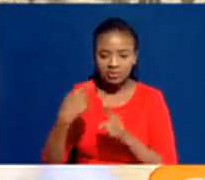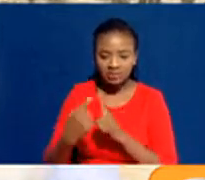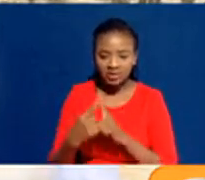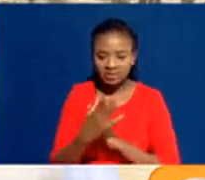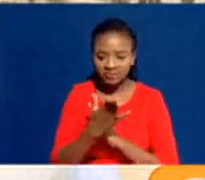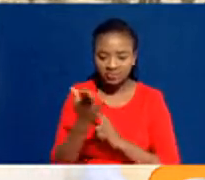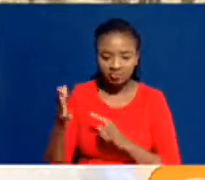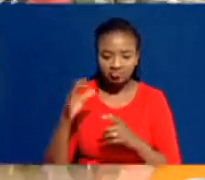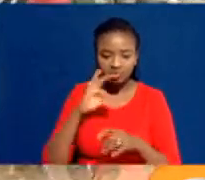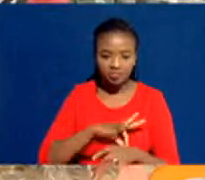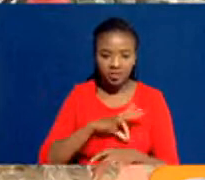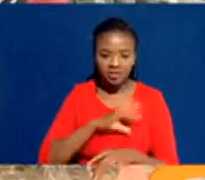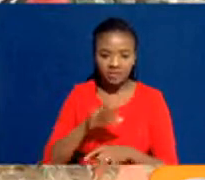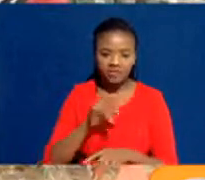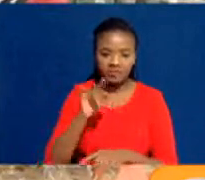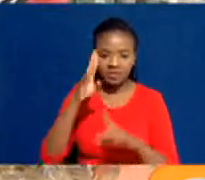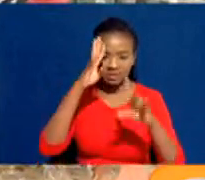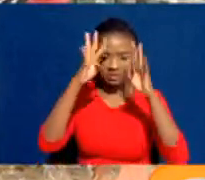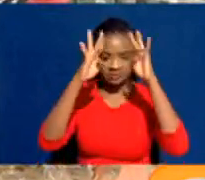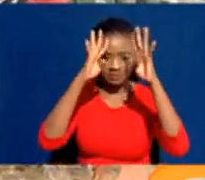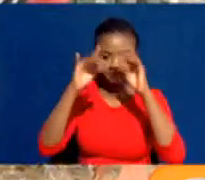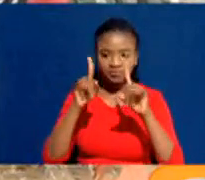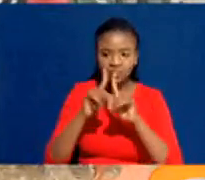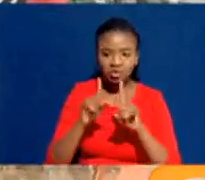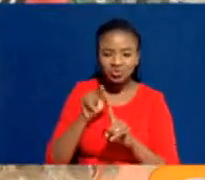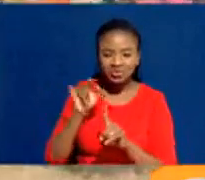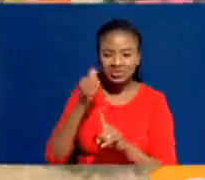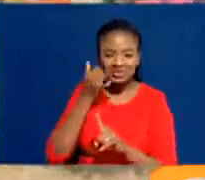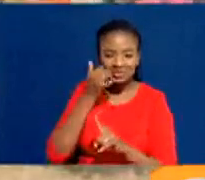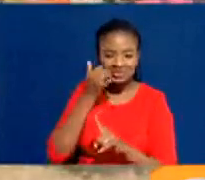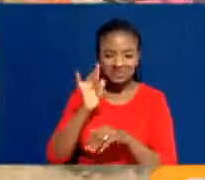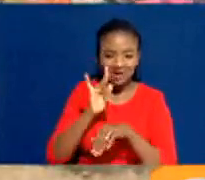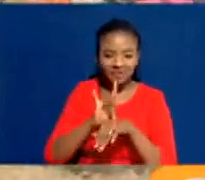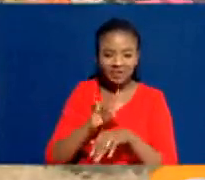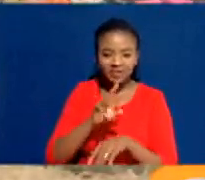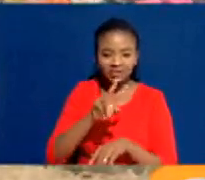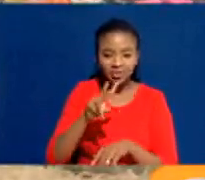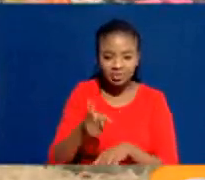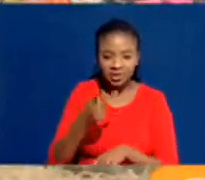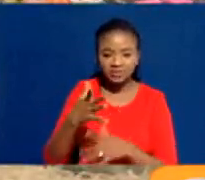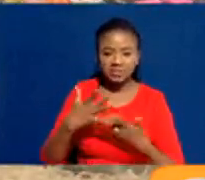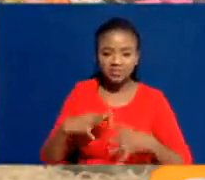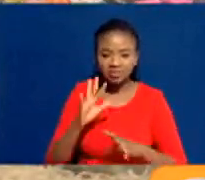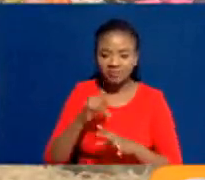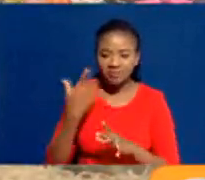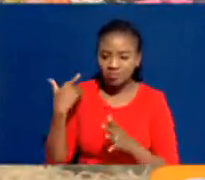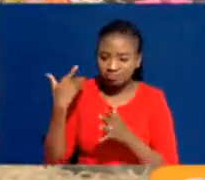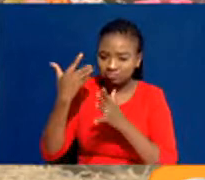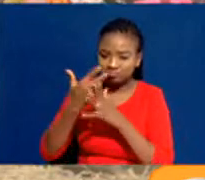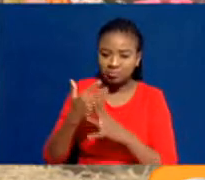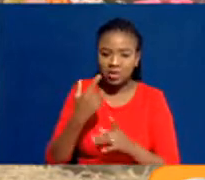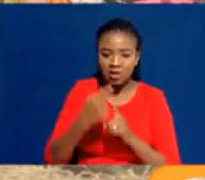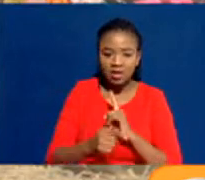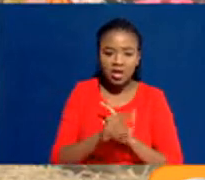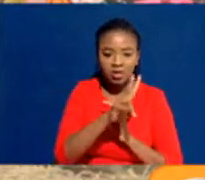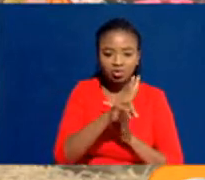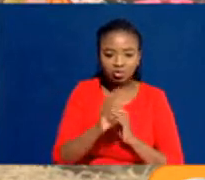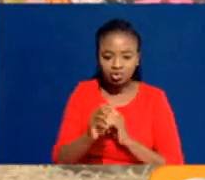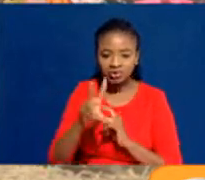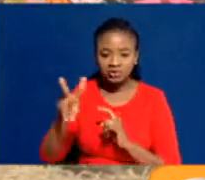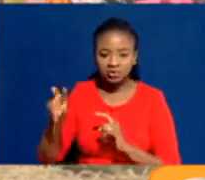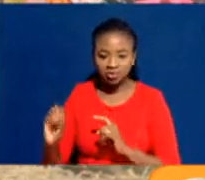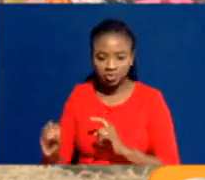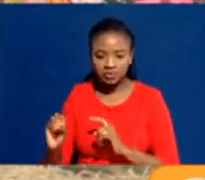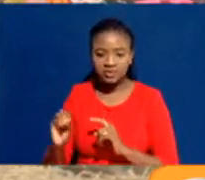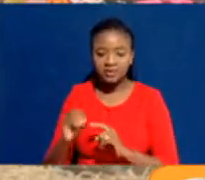from the new innovation coming out. The Kala-azar disease has affected over 2,000 people since 2020 in the counties of